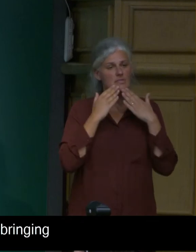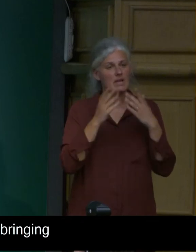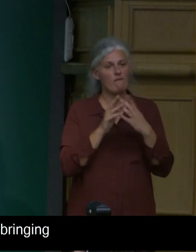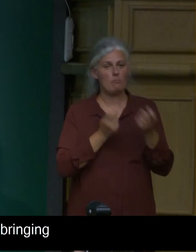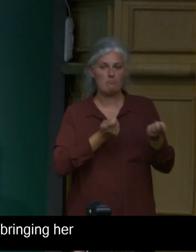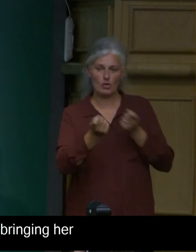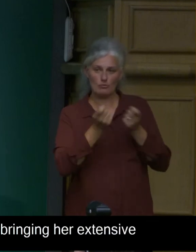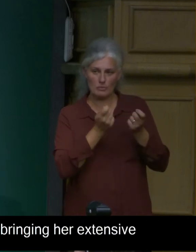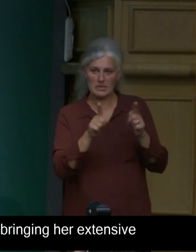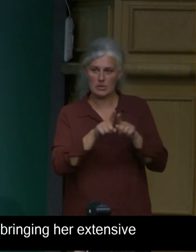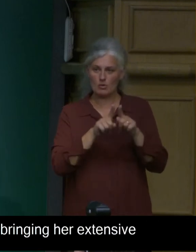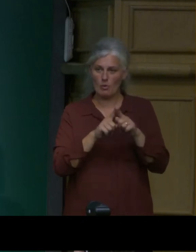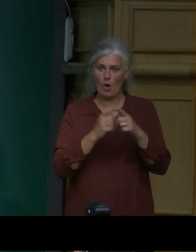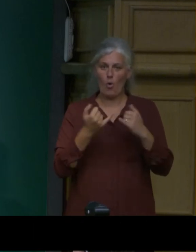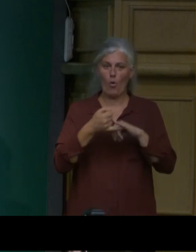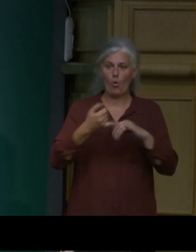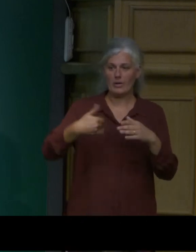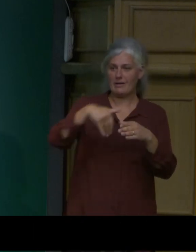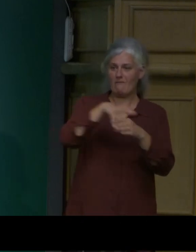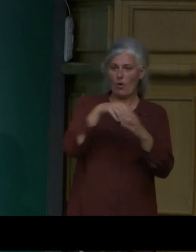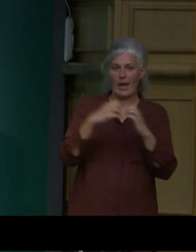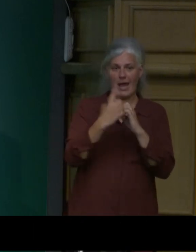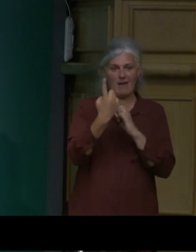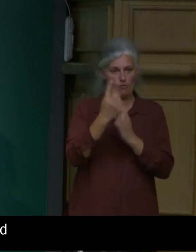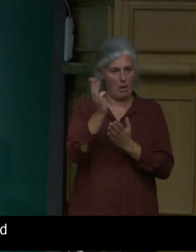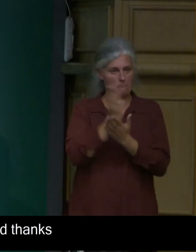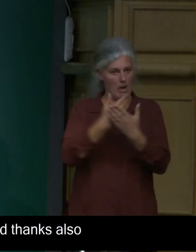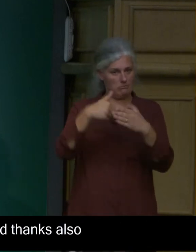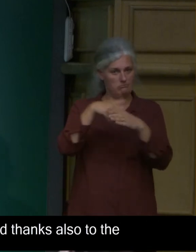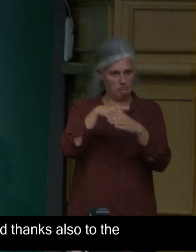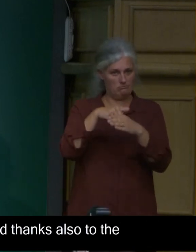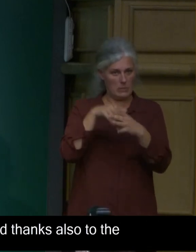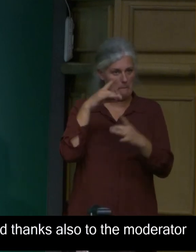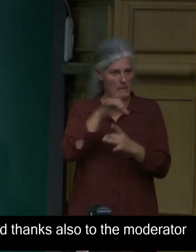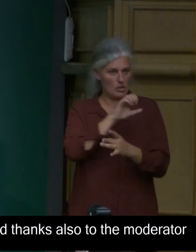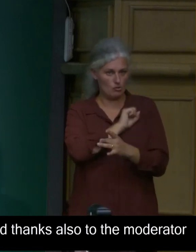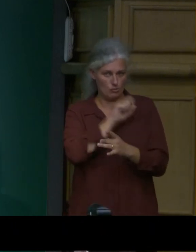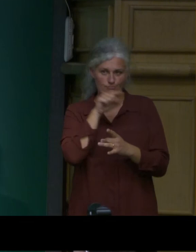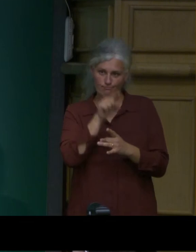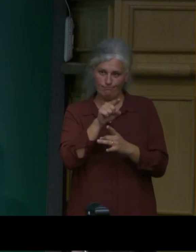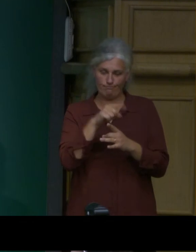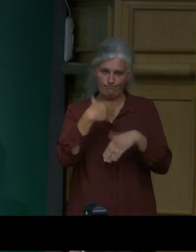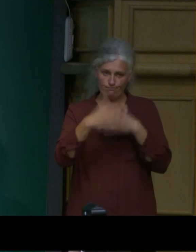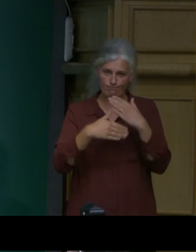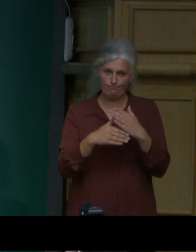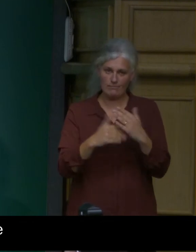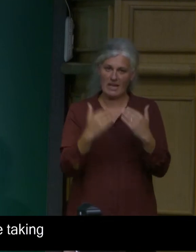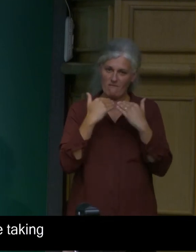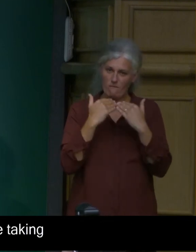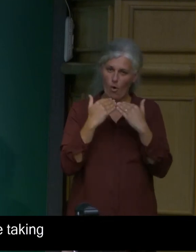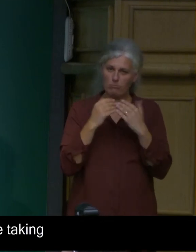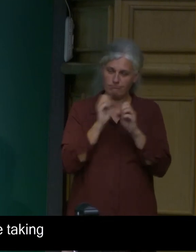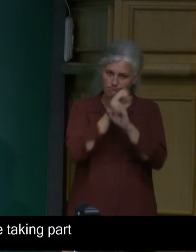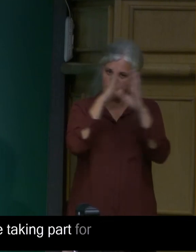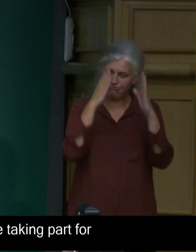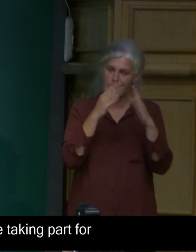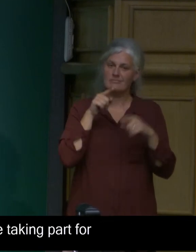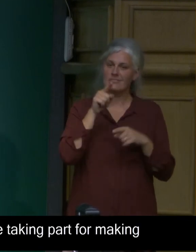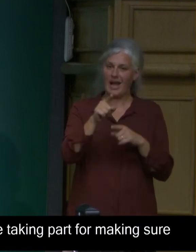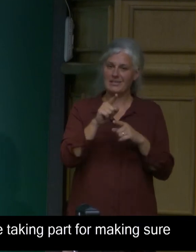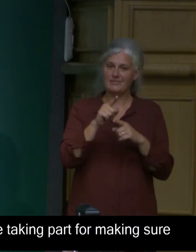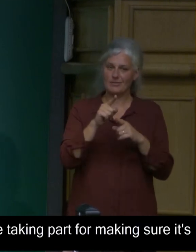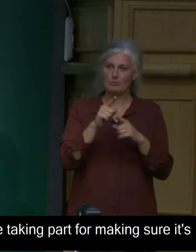moderators the contributors and everyone taking part for making sure this has been a rigorous informed and informative